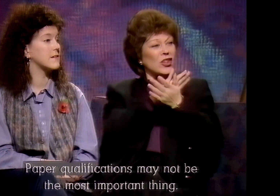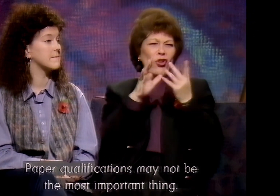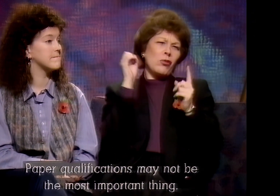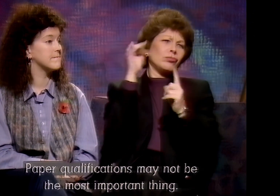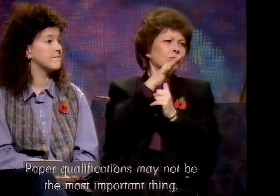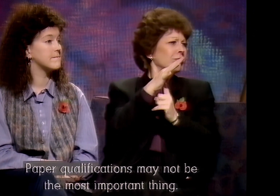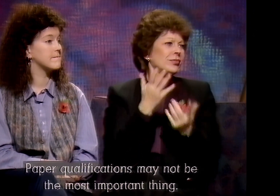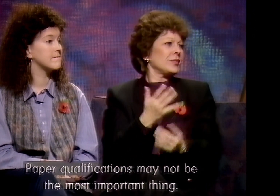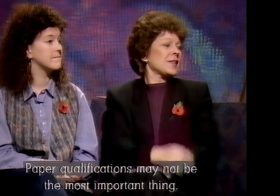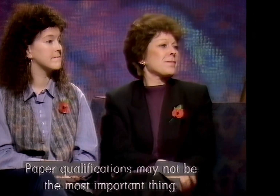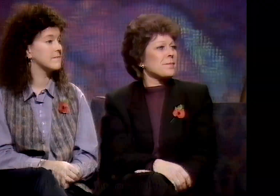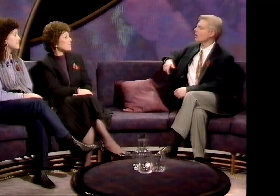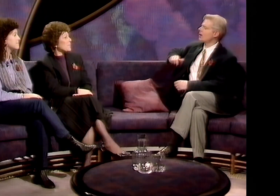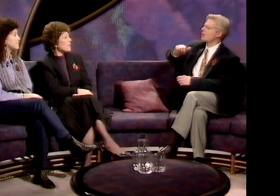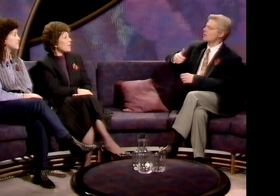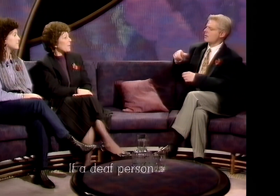case.